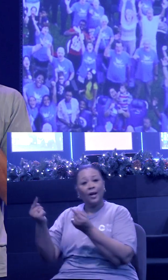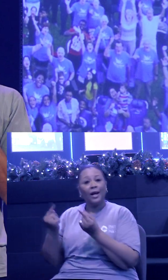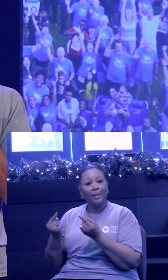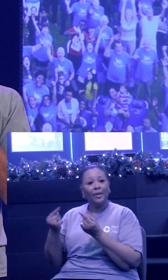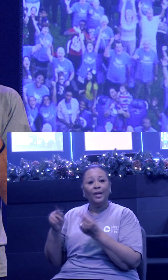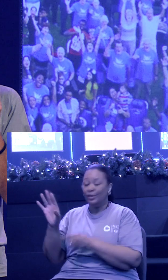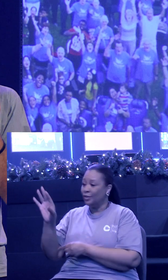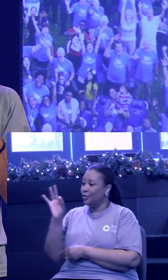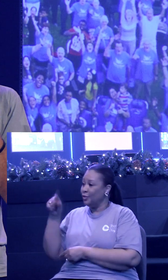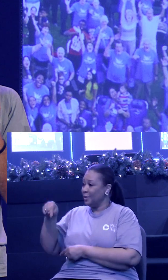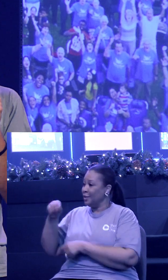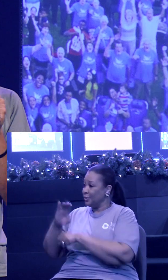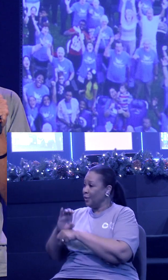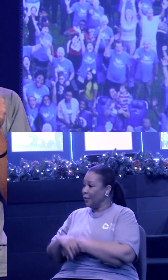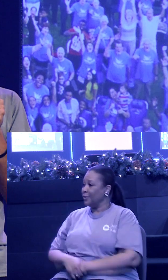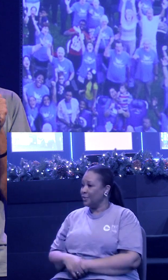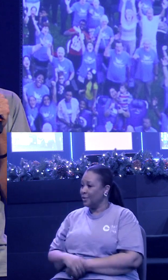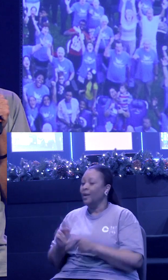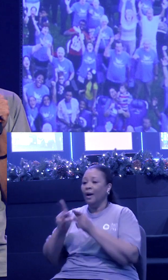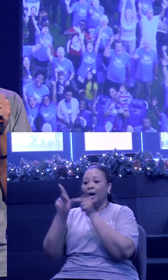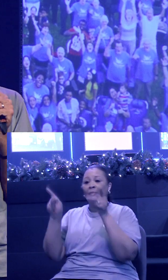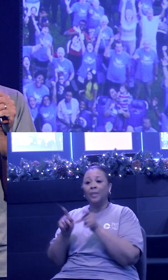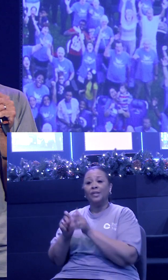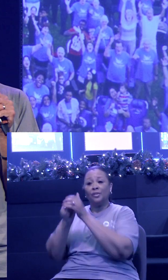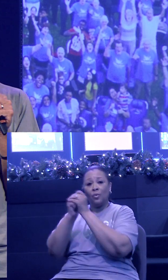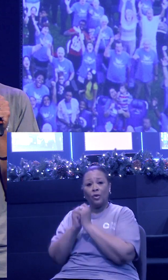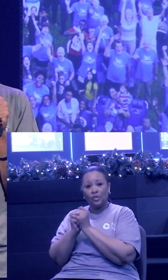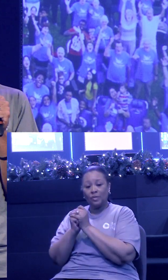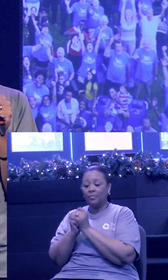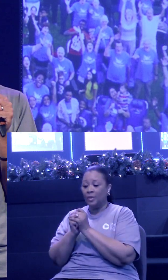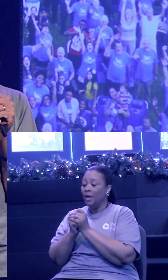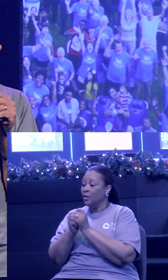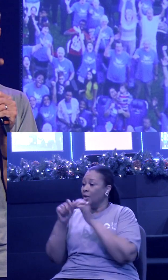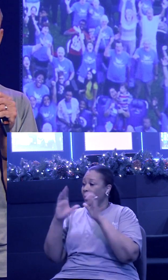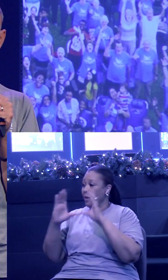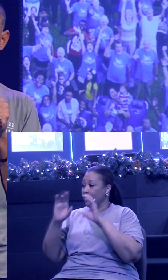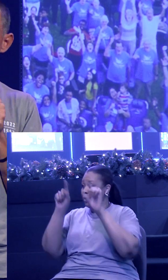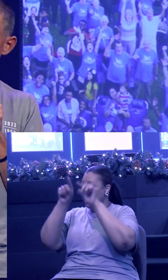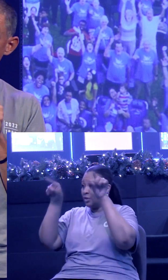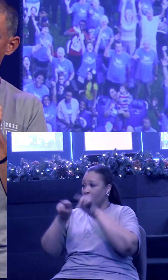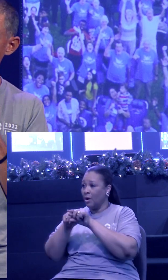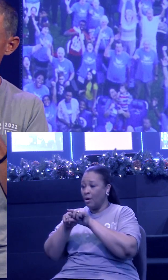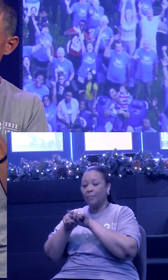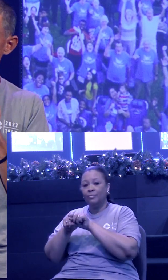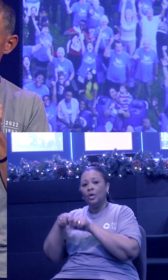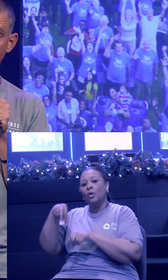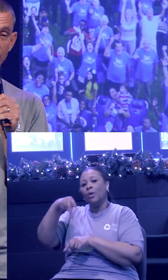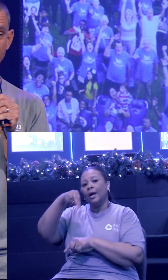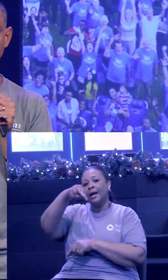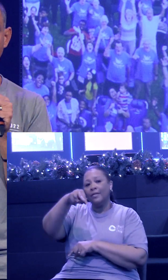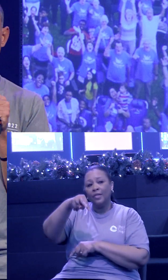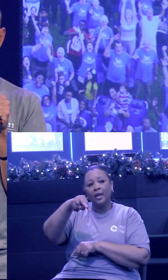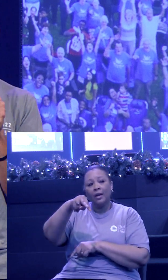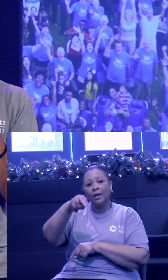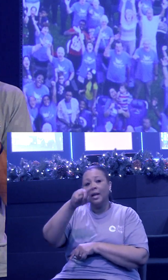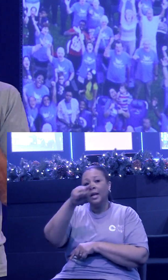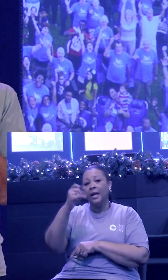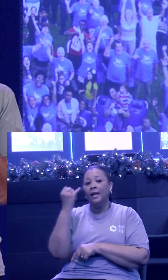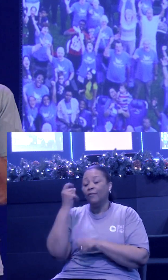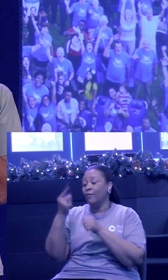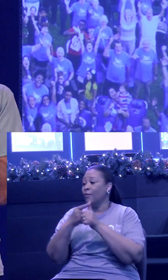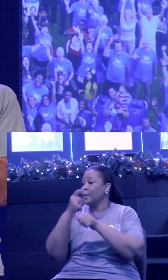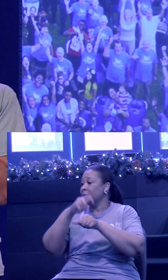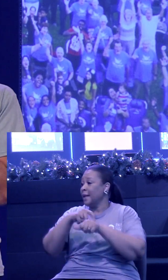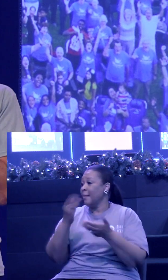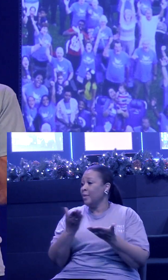to choose Community Christian Church, place to worship today on your way out. You take that Connect card, go out to our Connecting Point booth on the right-hand side